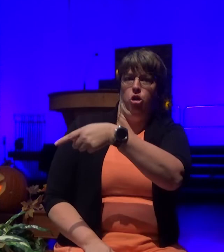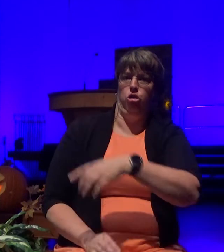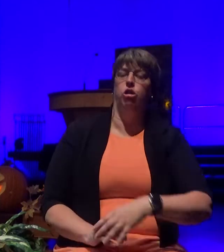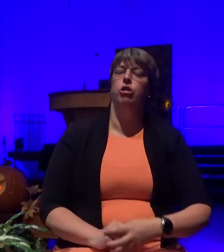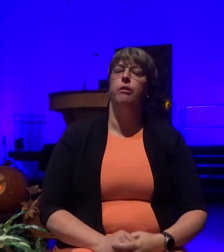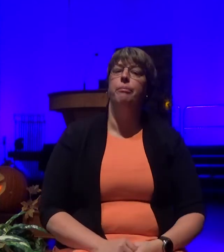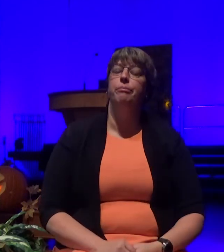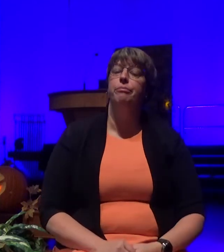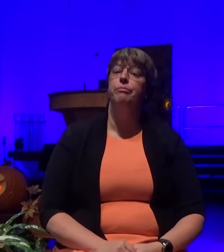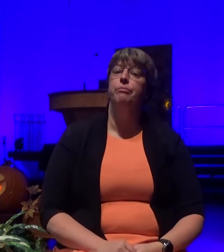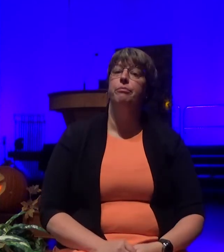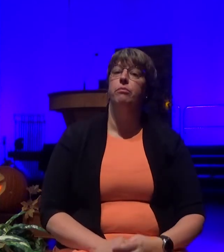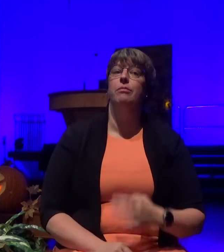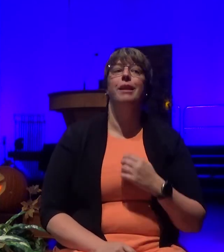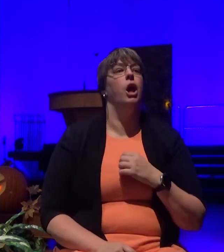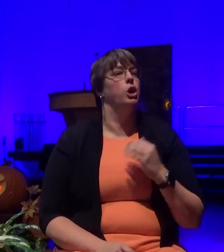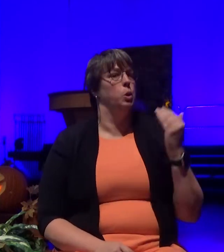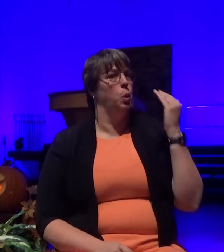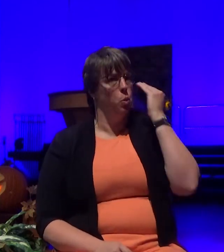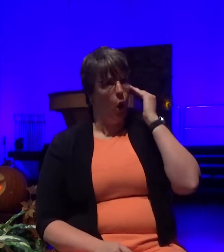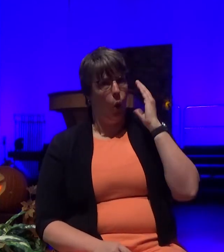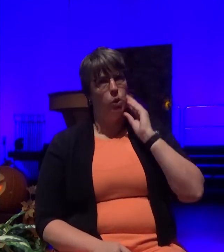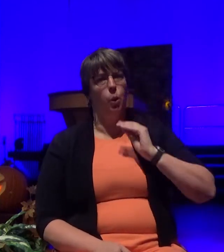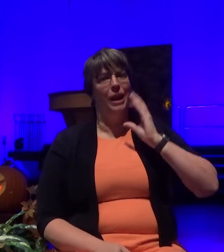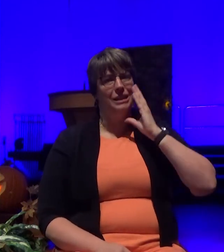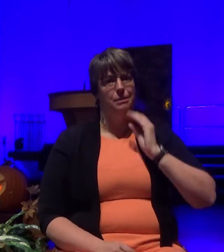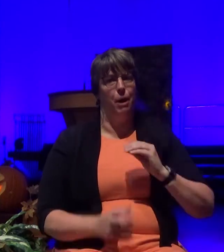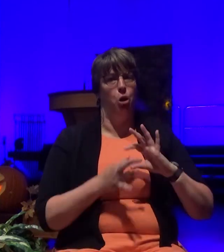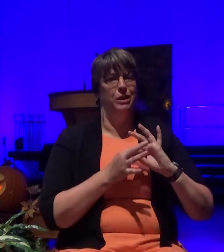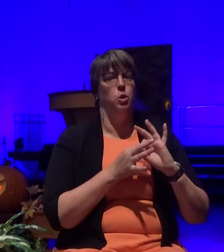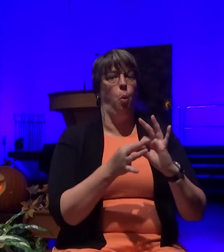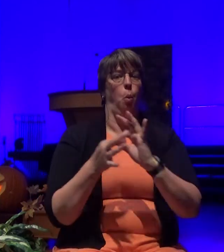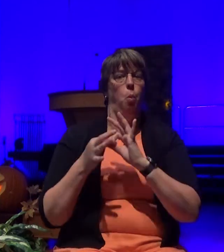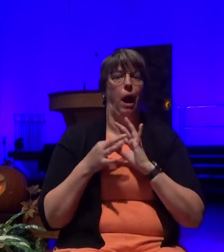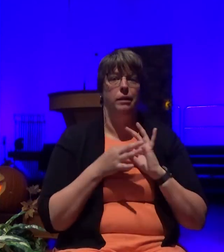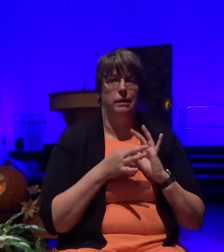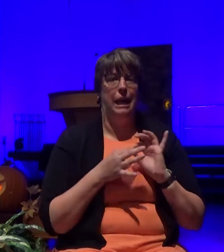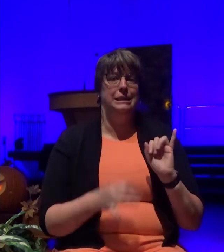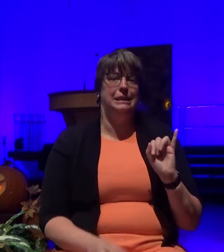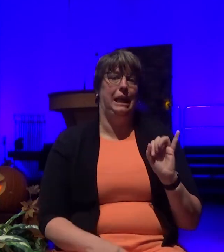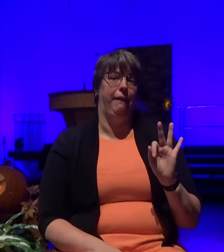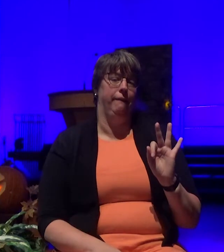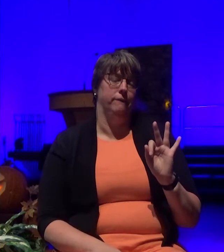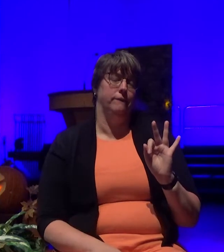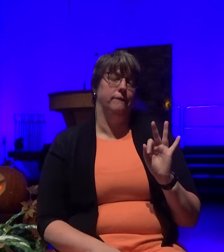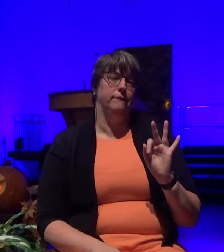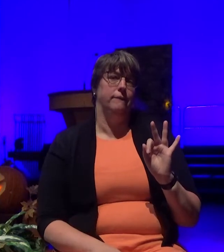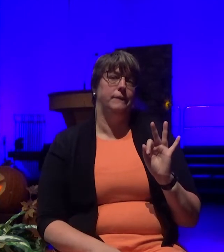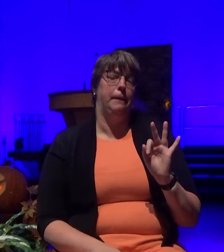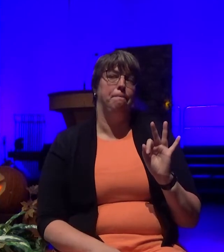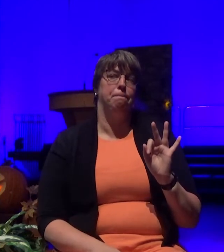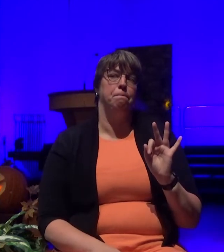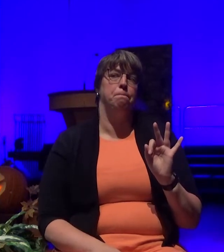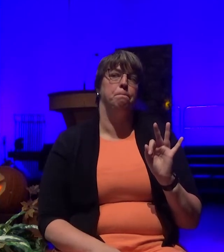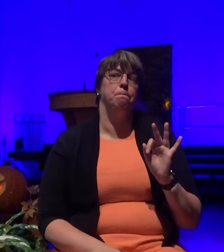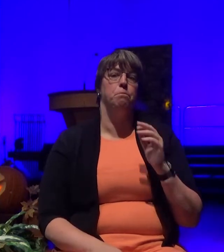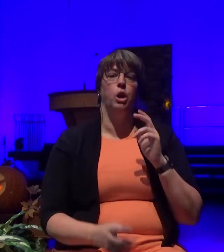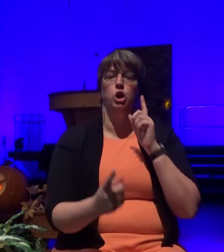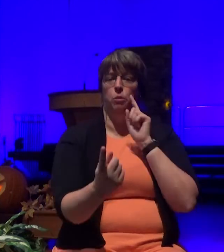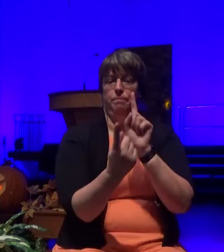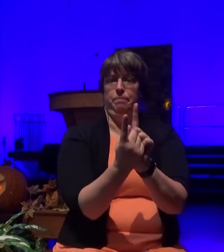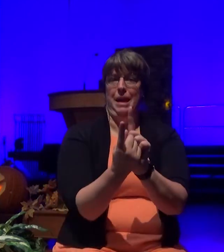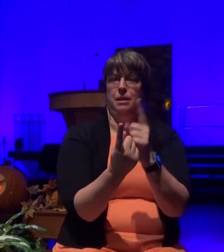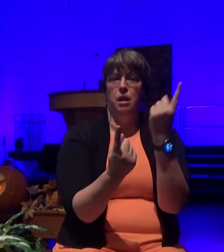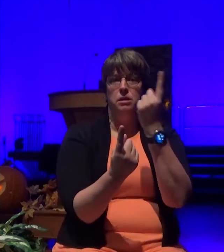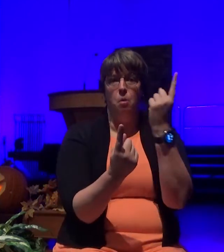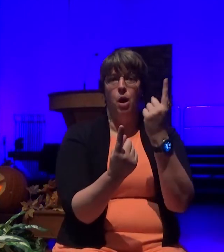You know that you might be experiencing oneness if you can encounter someone and have an immediate sense